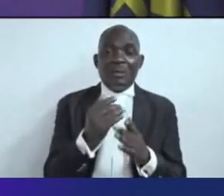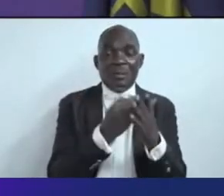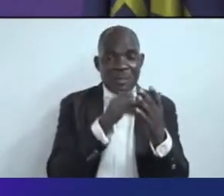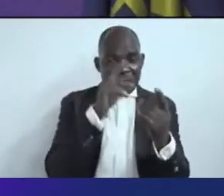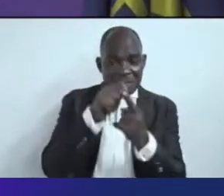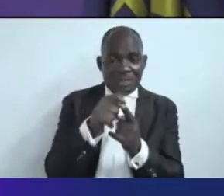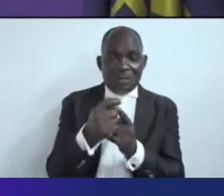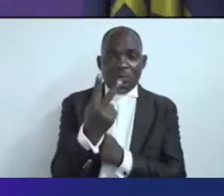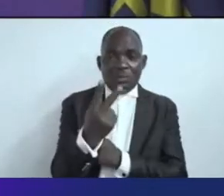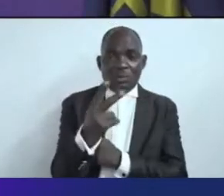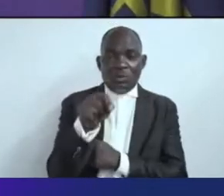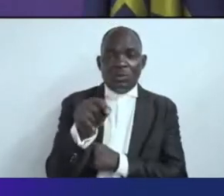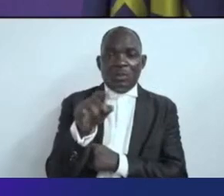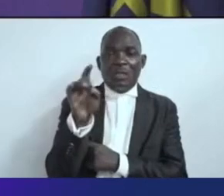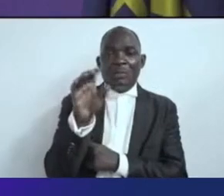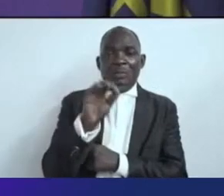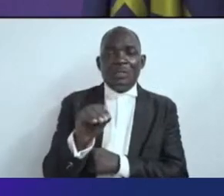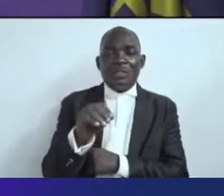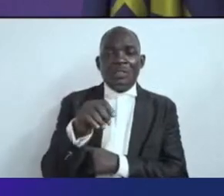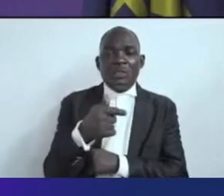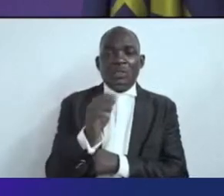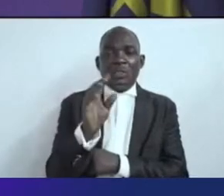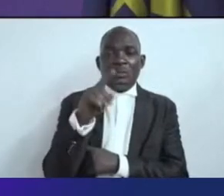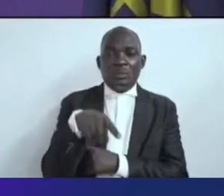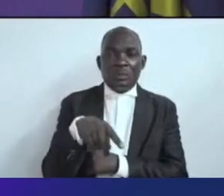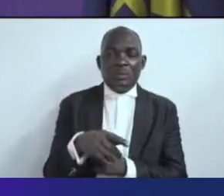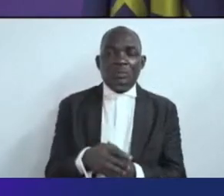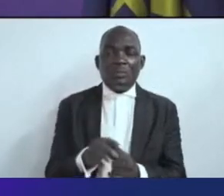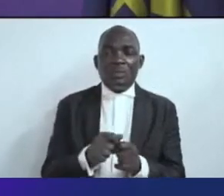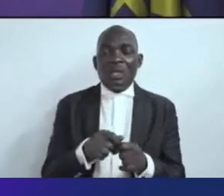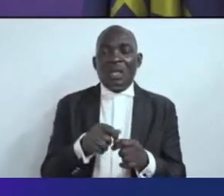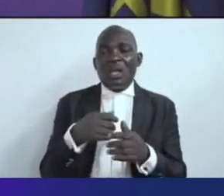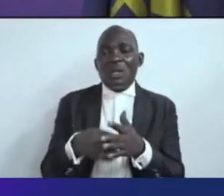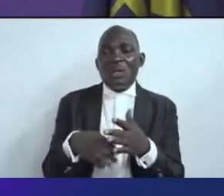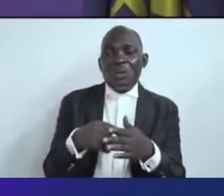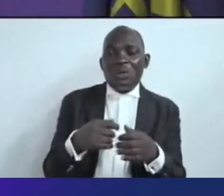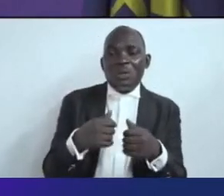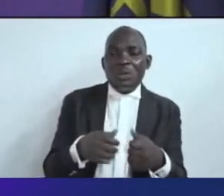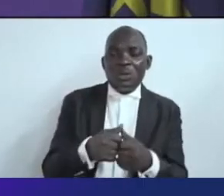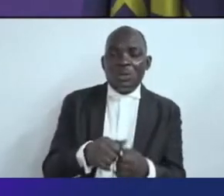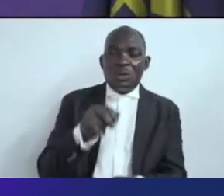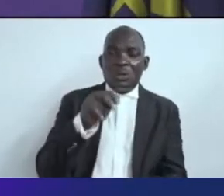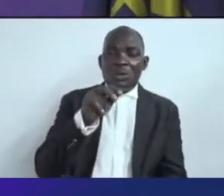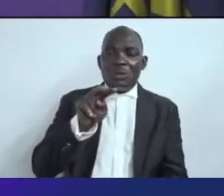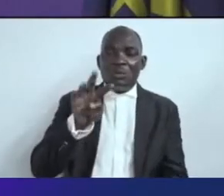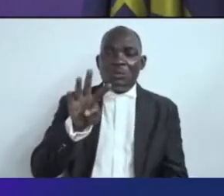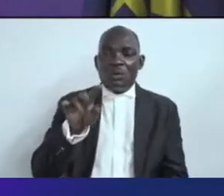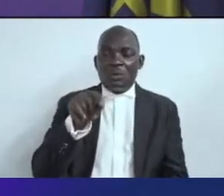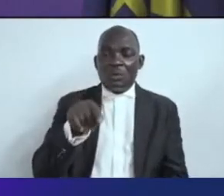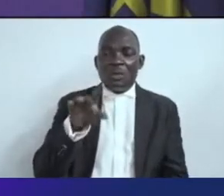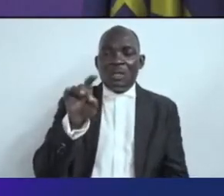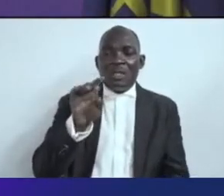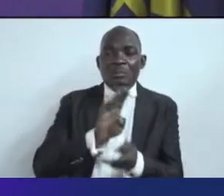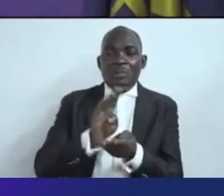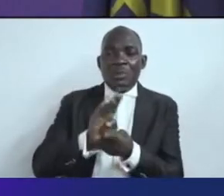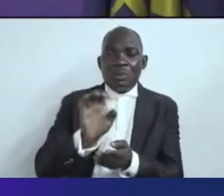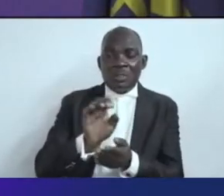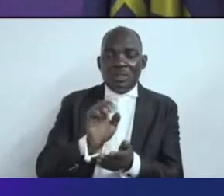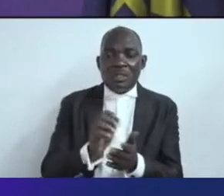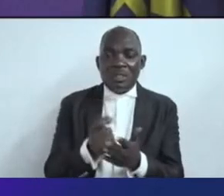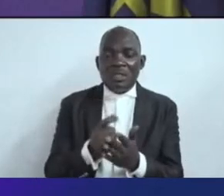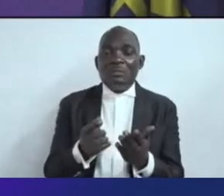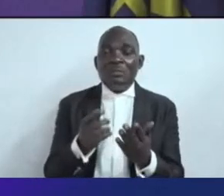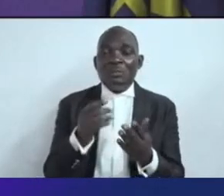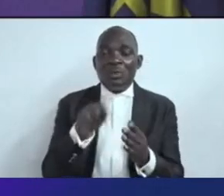of 2.8% of GDP. The deficit of 24.8 billion Ghana cedis was fined